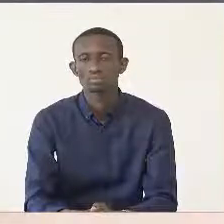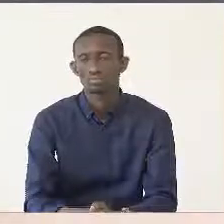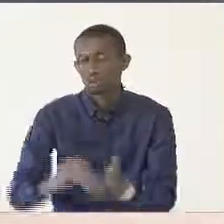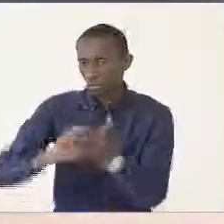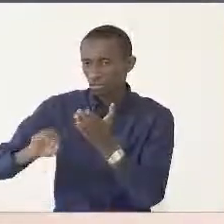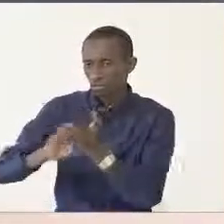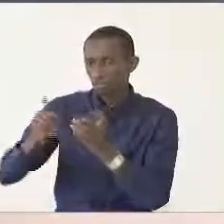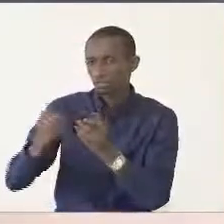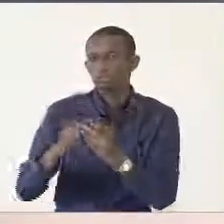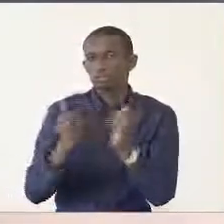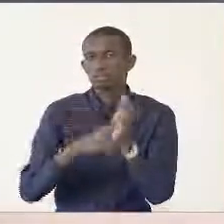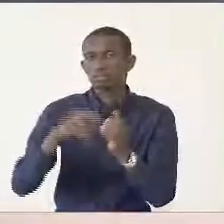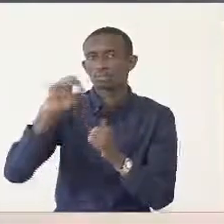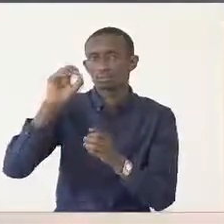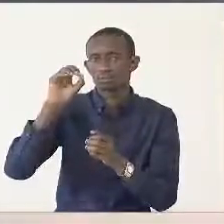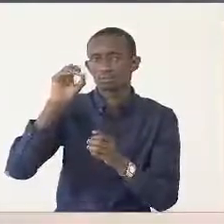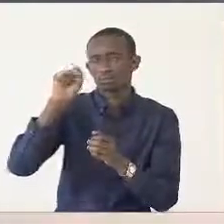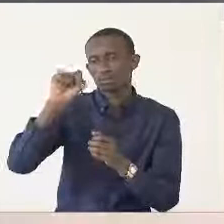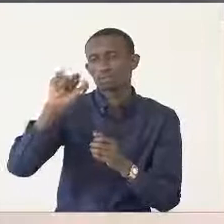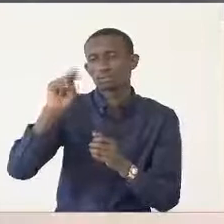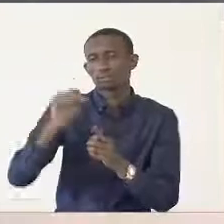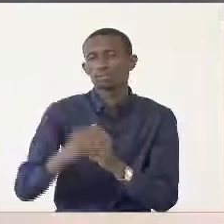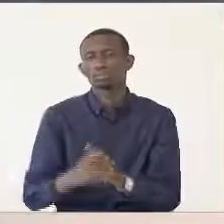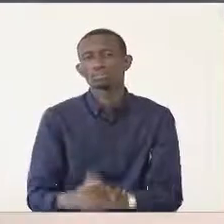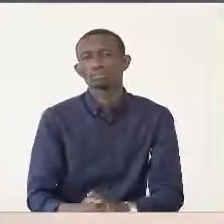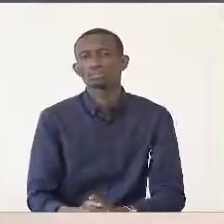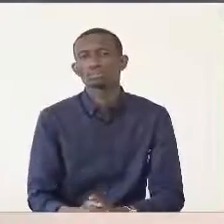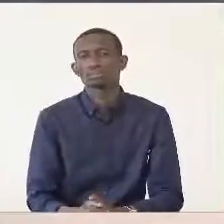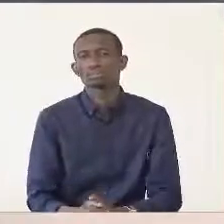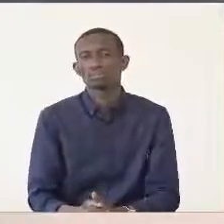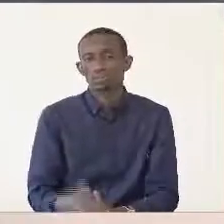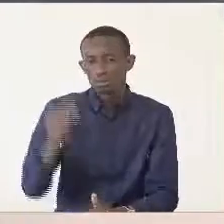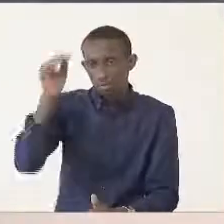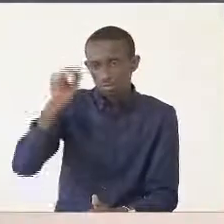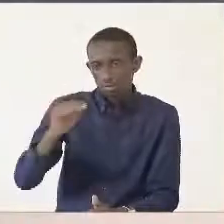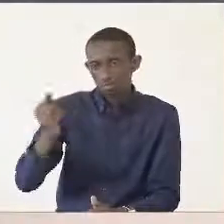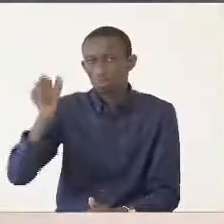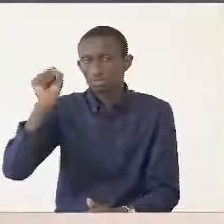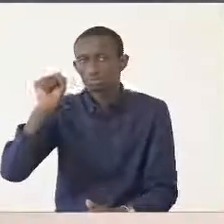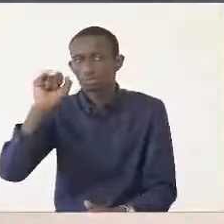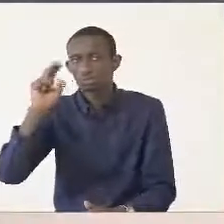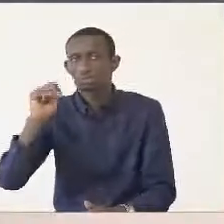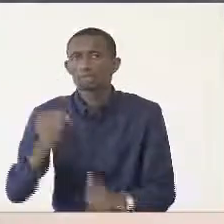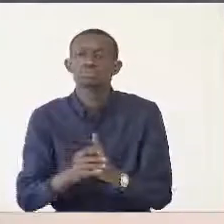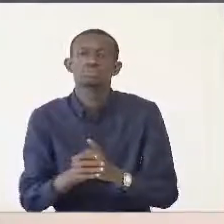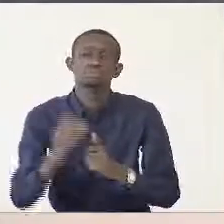going out to be cosine. So let's have here sine theta plus